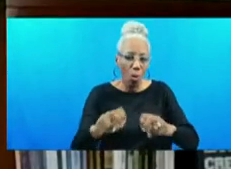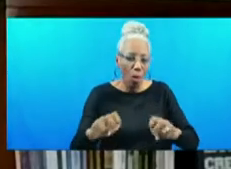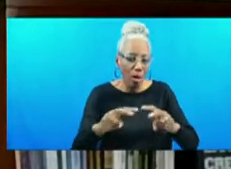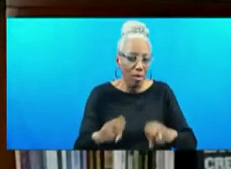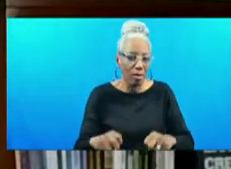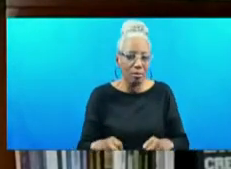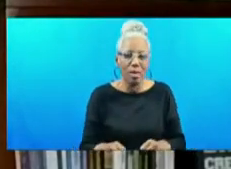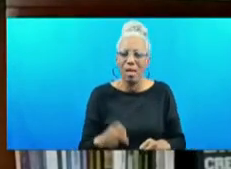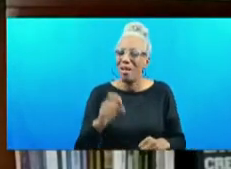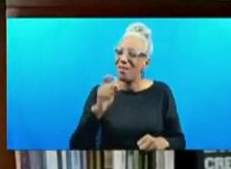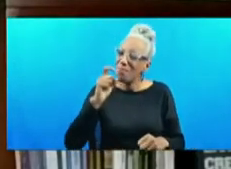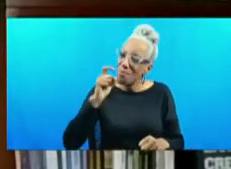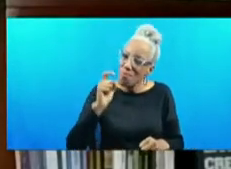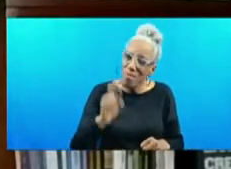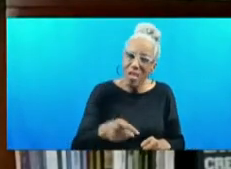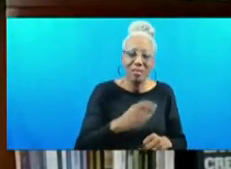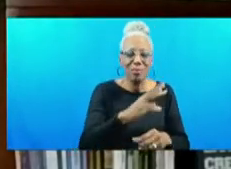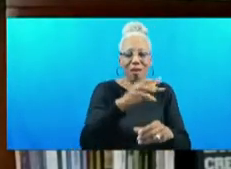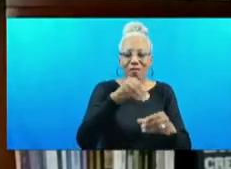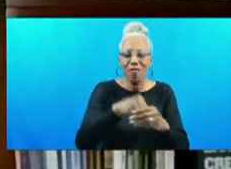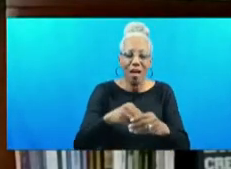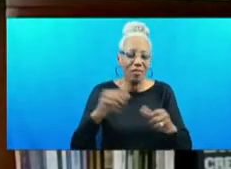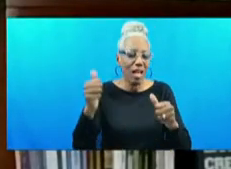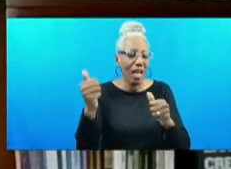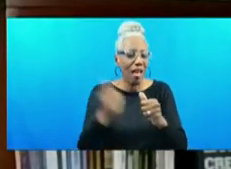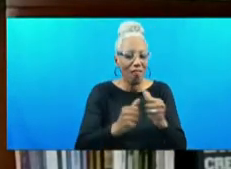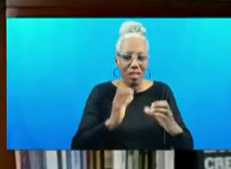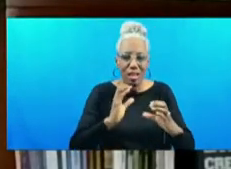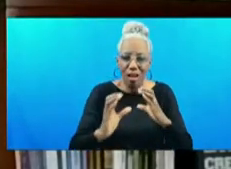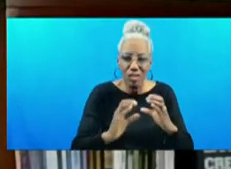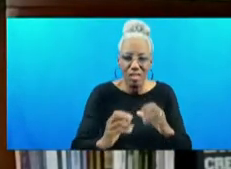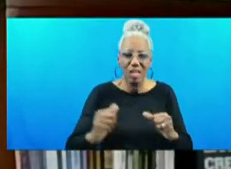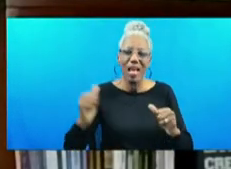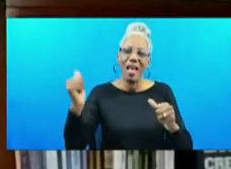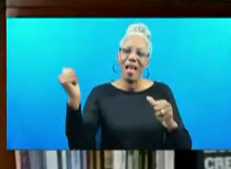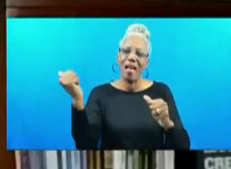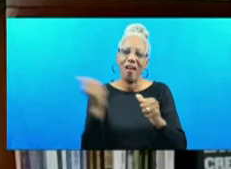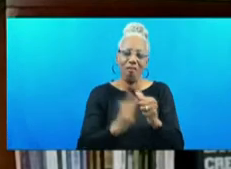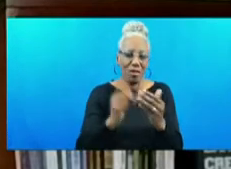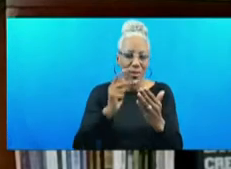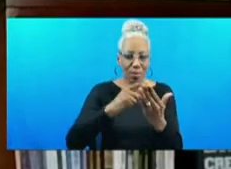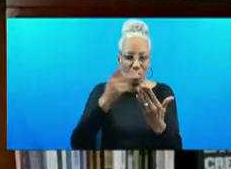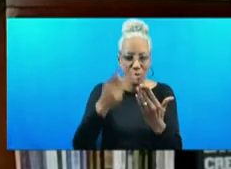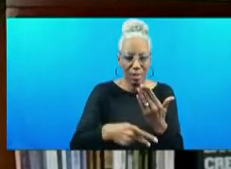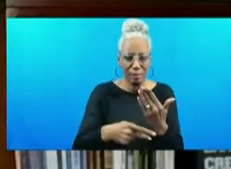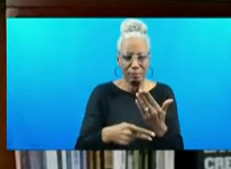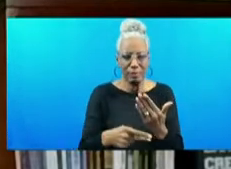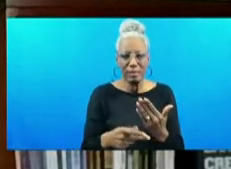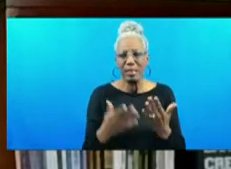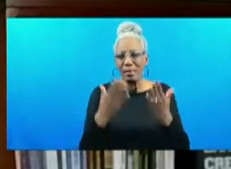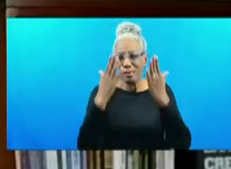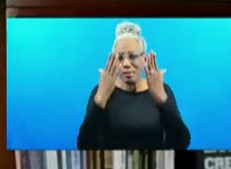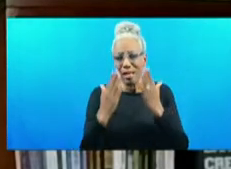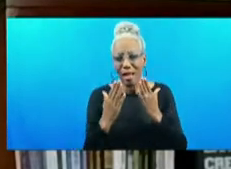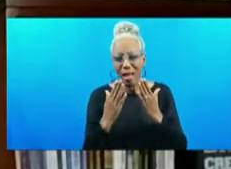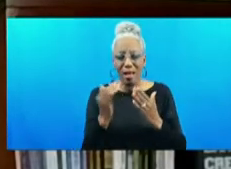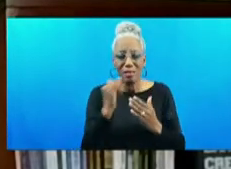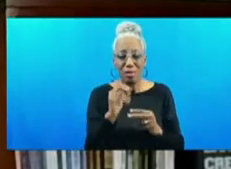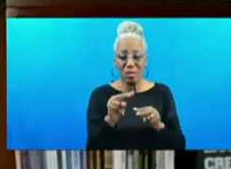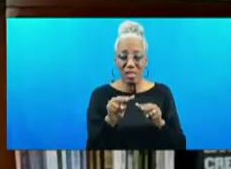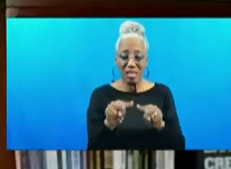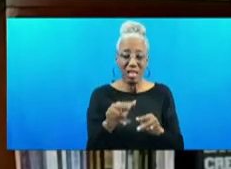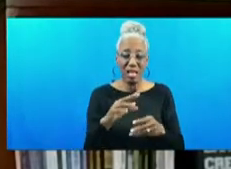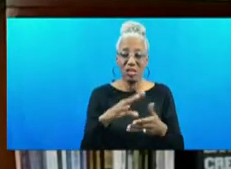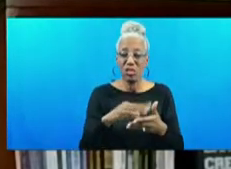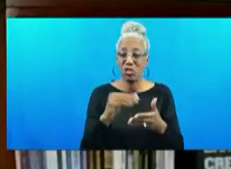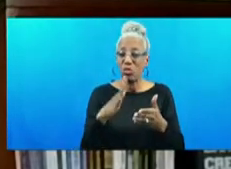and every program that we have, because it truly is disheartening when we look at our student outcomes and see that the gap has been wide for